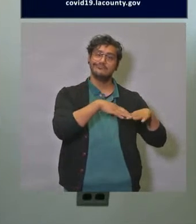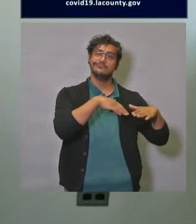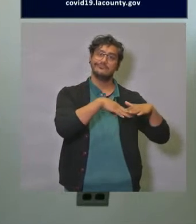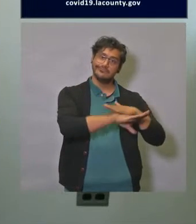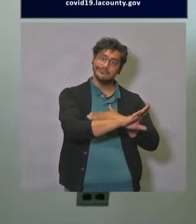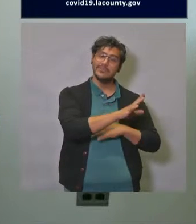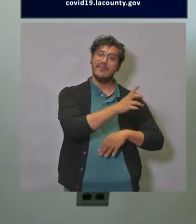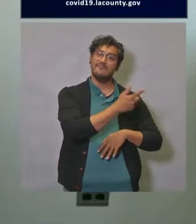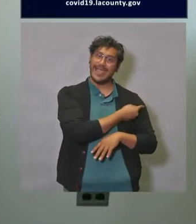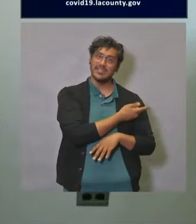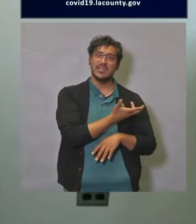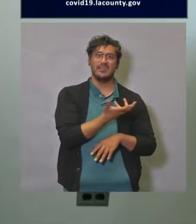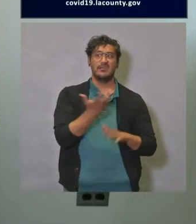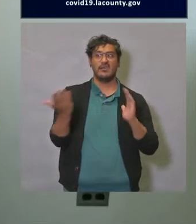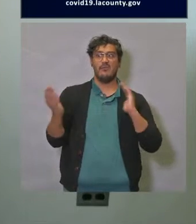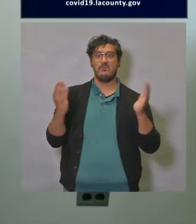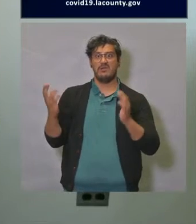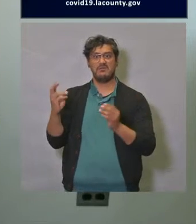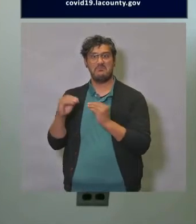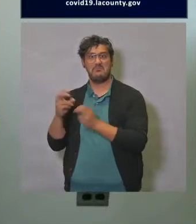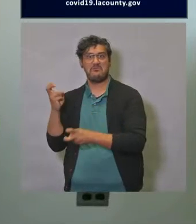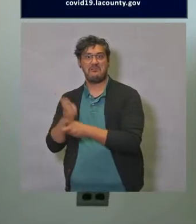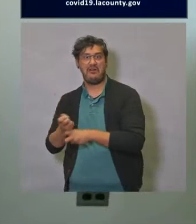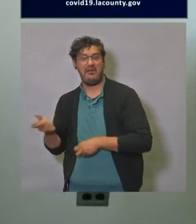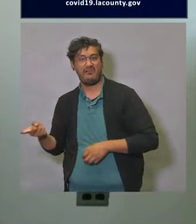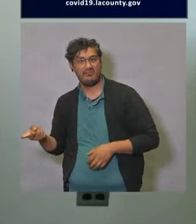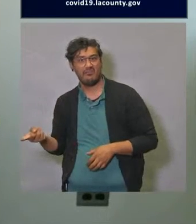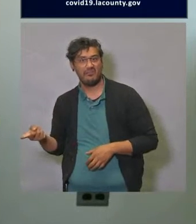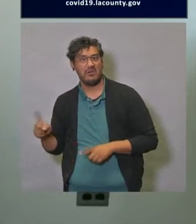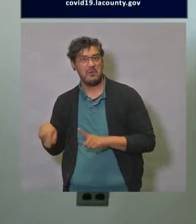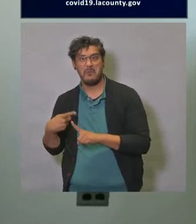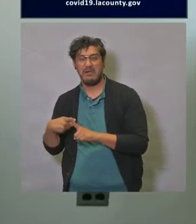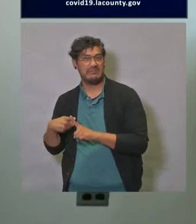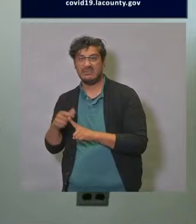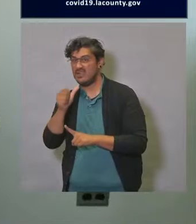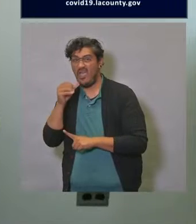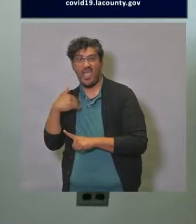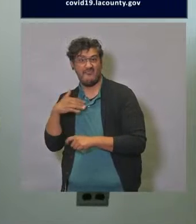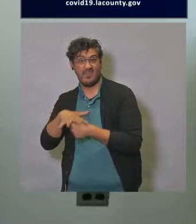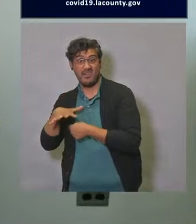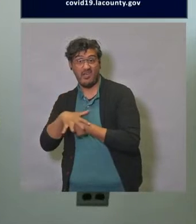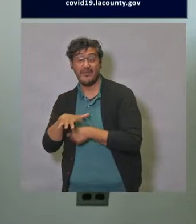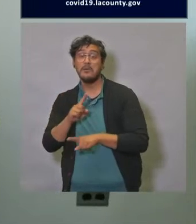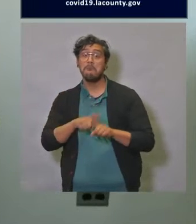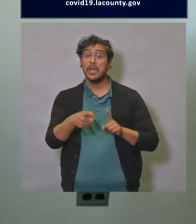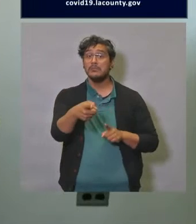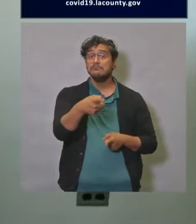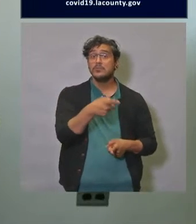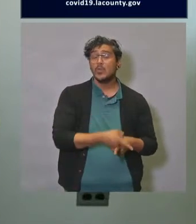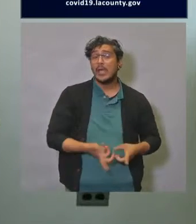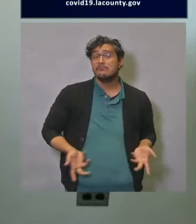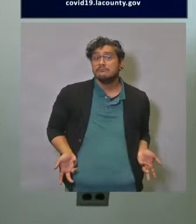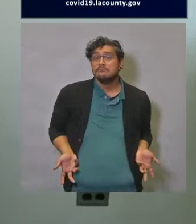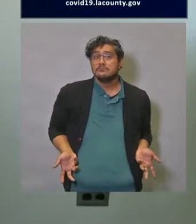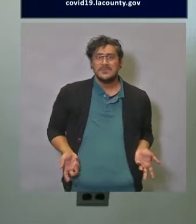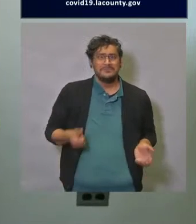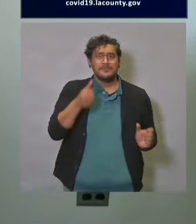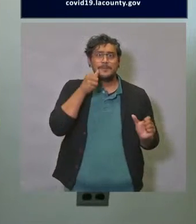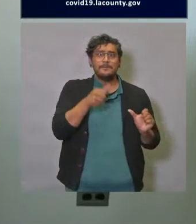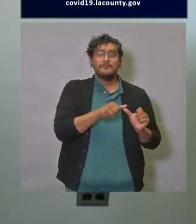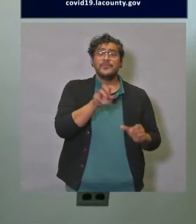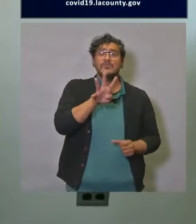to how much harder it was when we had scarcity. But you're absolutely right to notice, remember we had